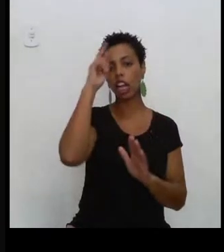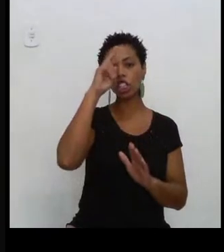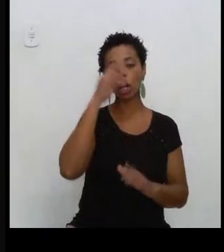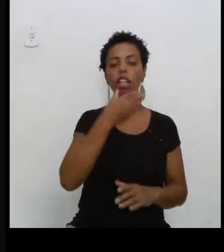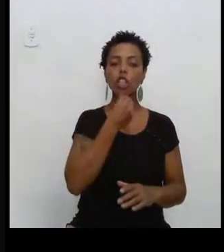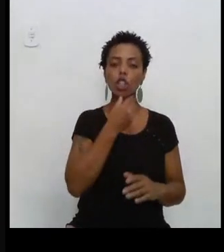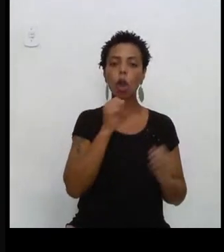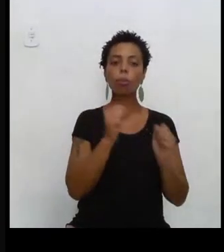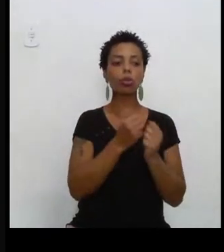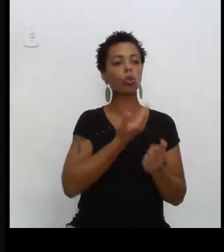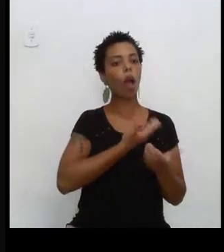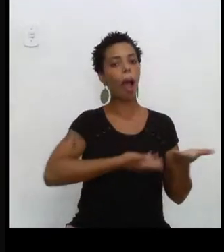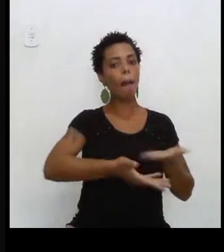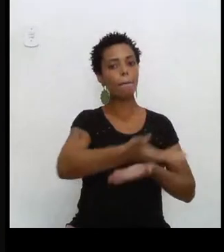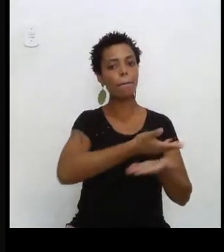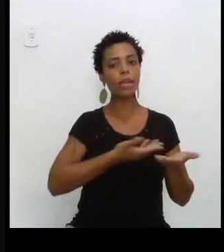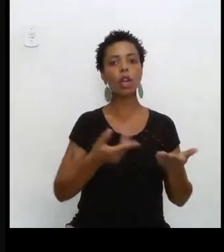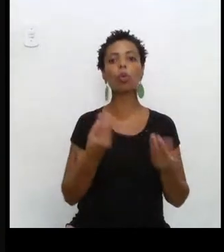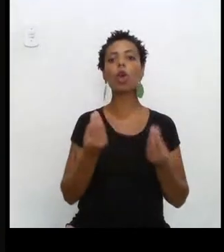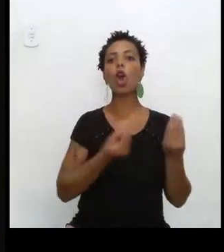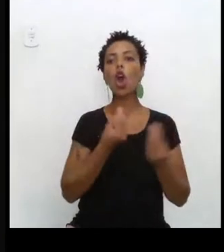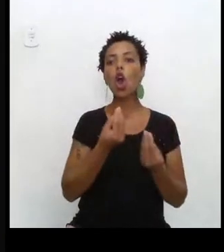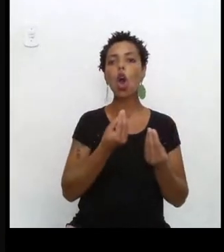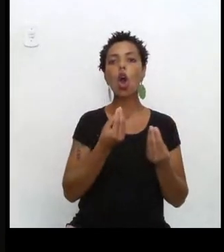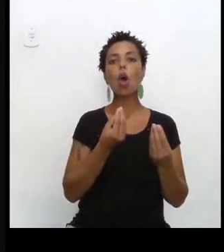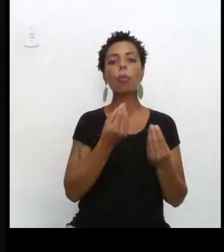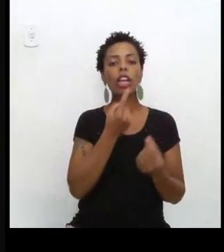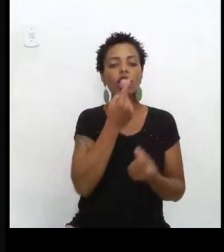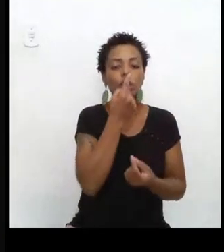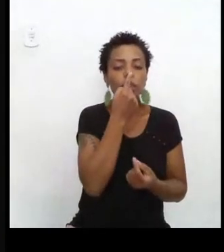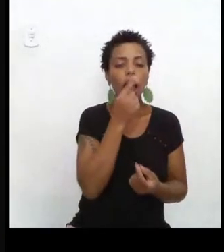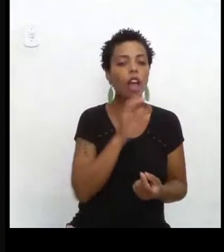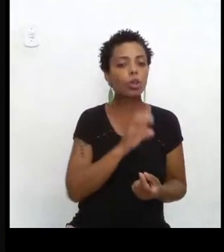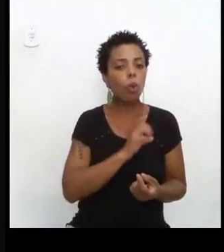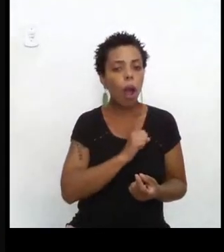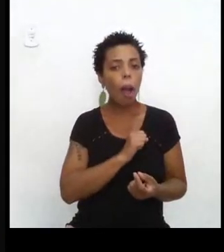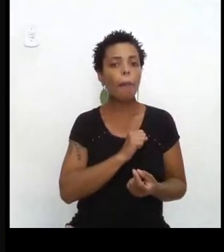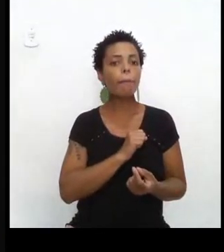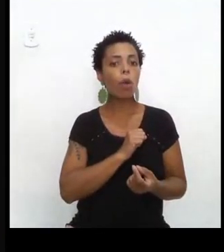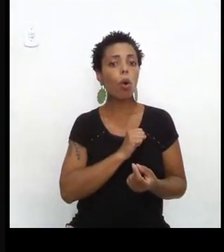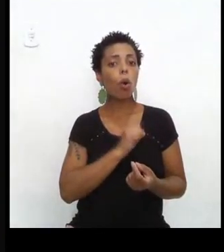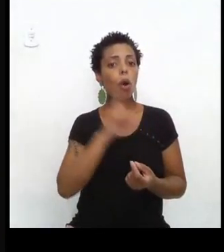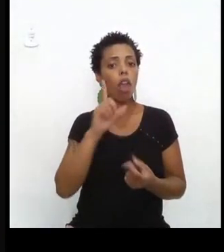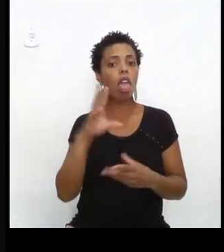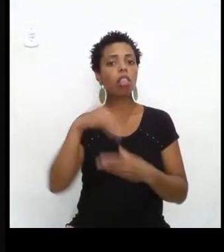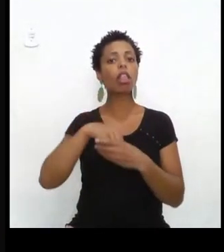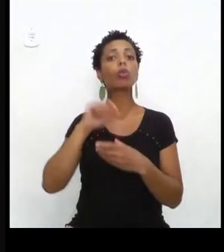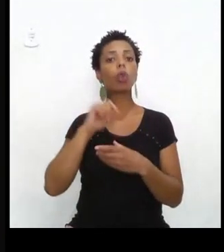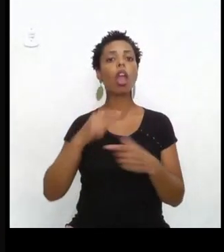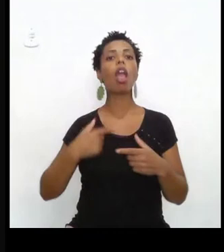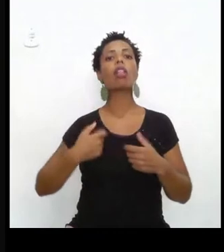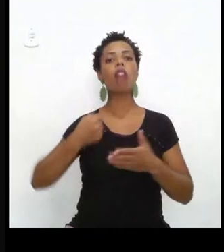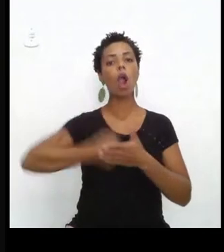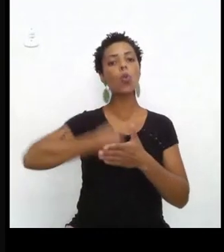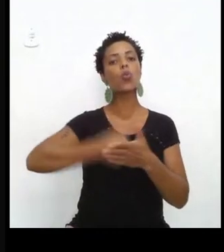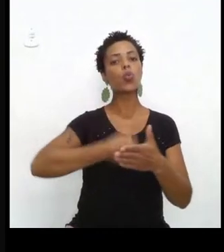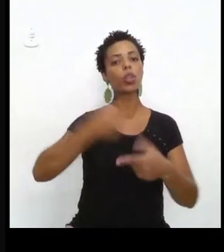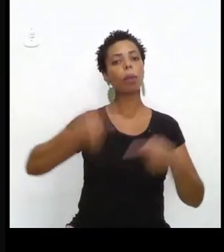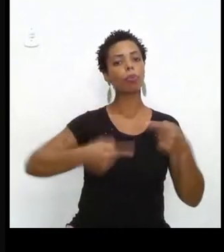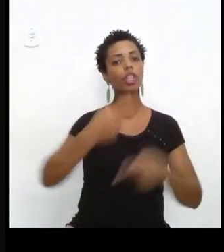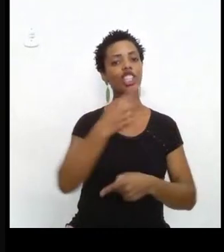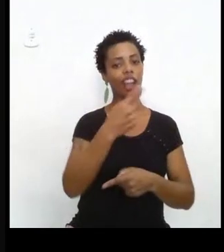are the next song lyrics Google o final embaixo eu te dou touchdown e em